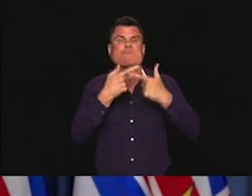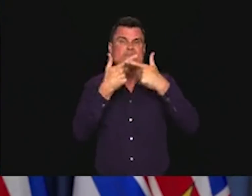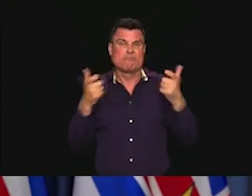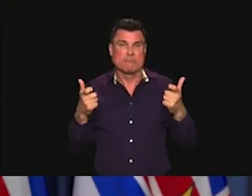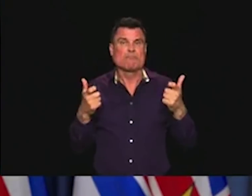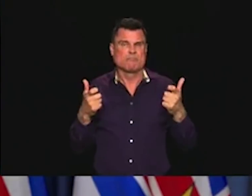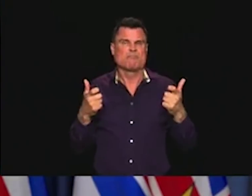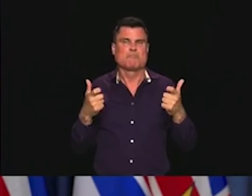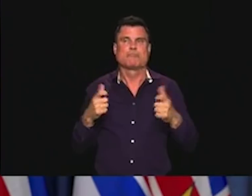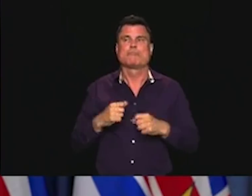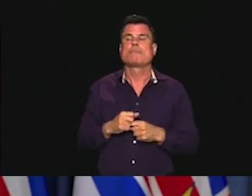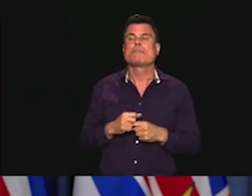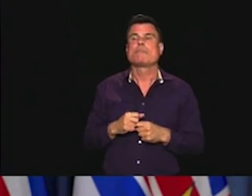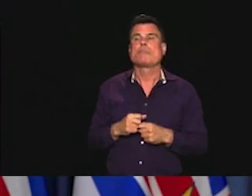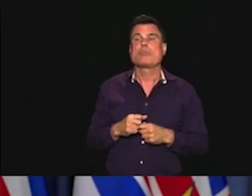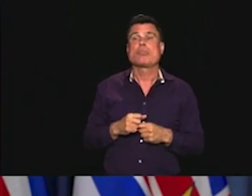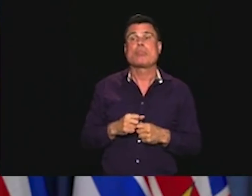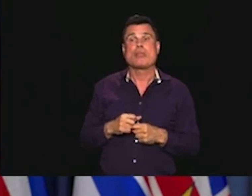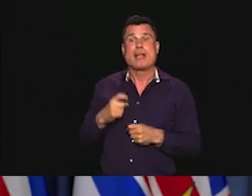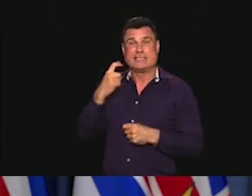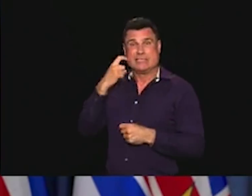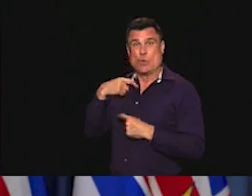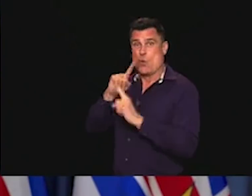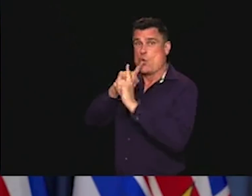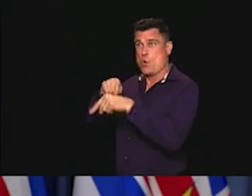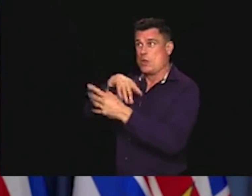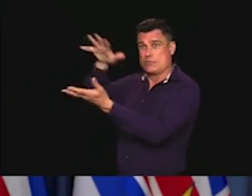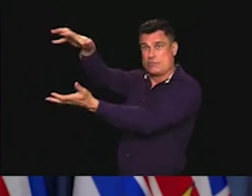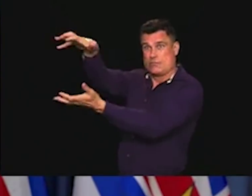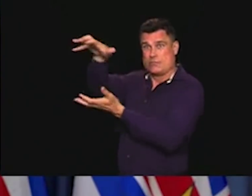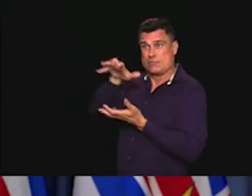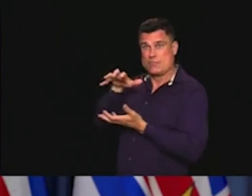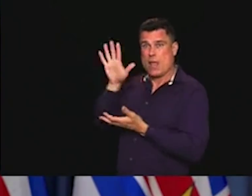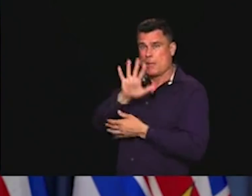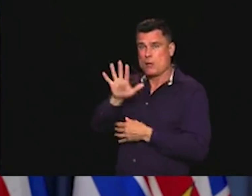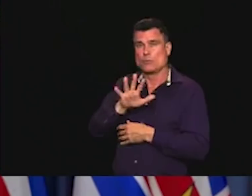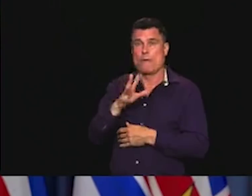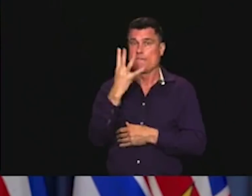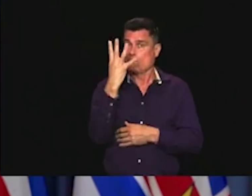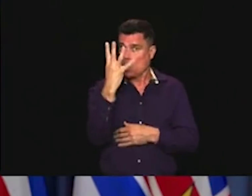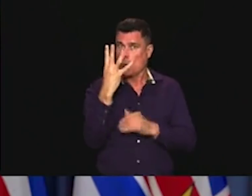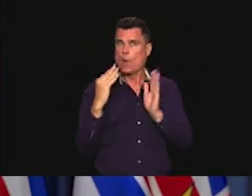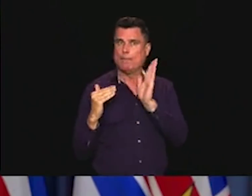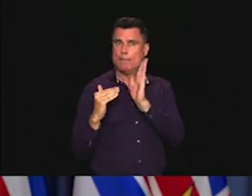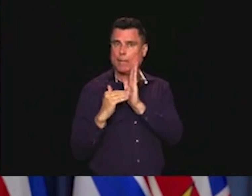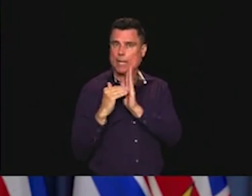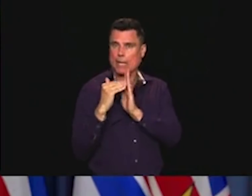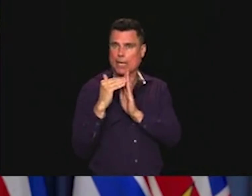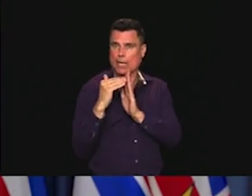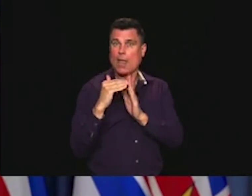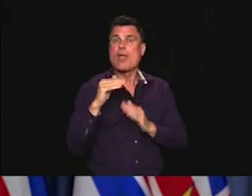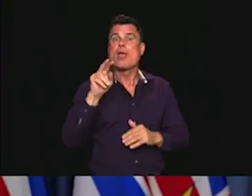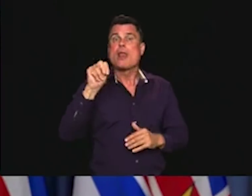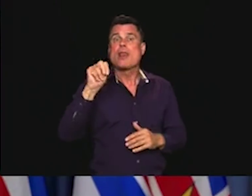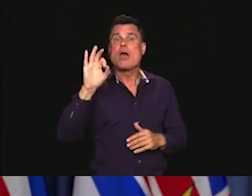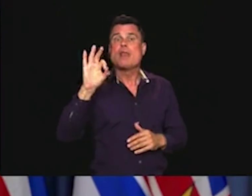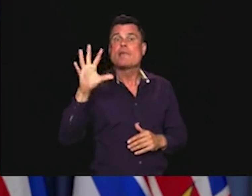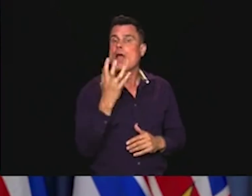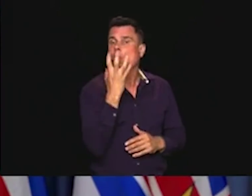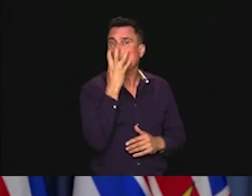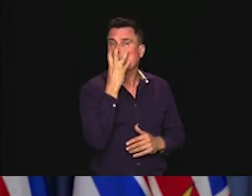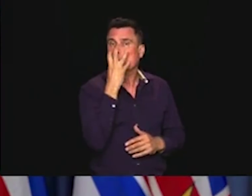memory impairments. Those will be posted today, and I want to thank everybody, including people in the broader disability